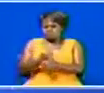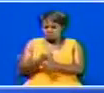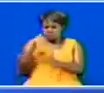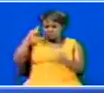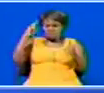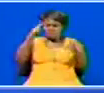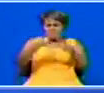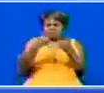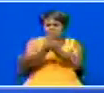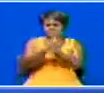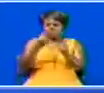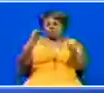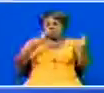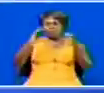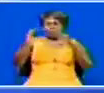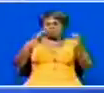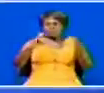at democratizing communication.